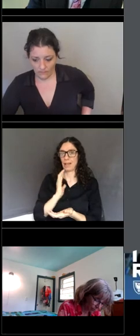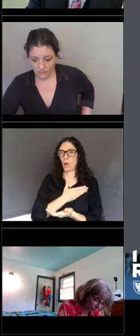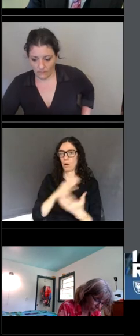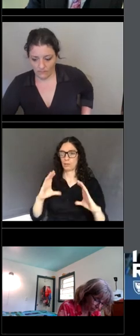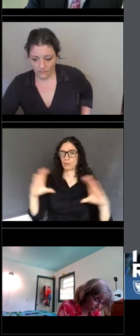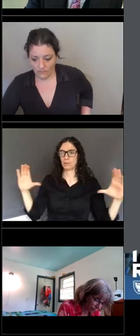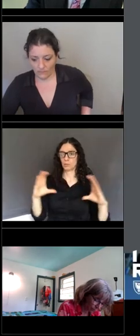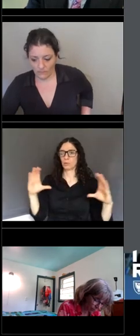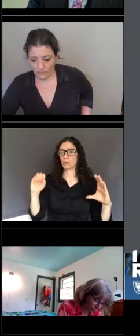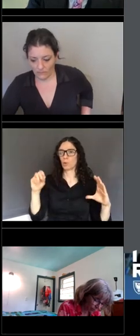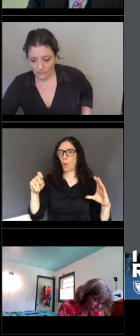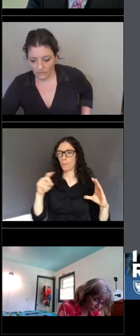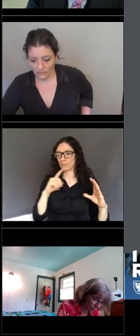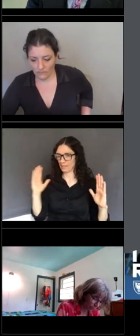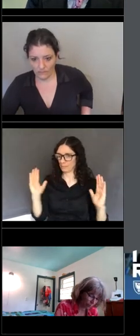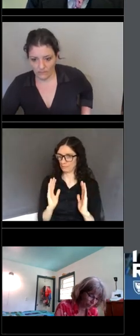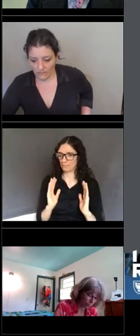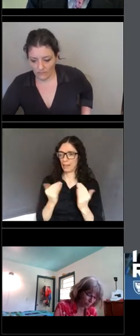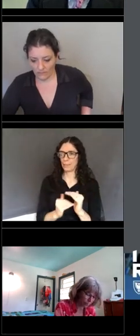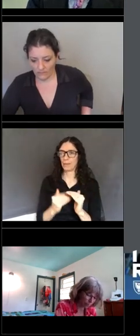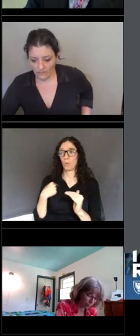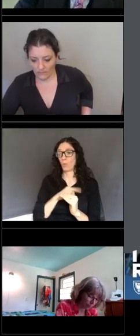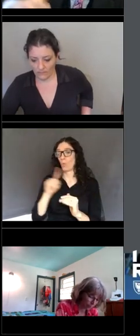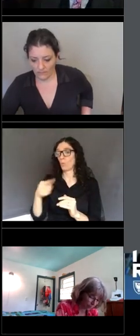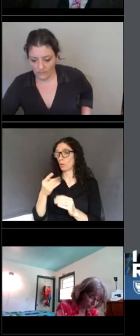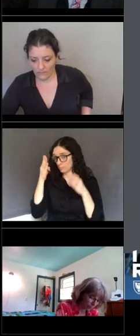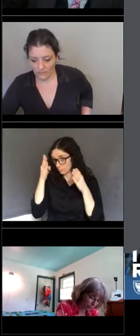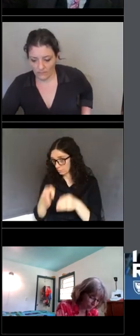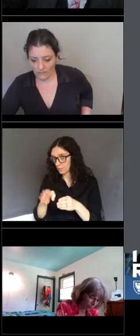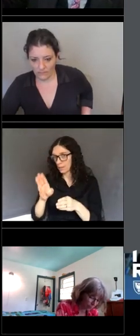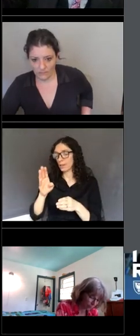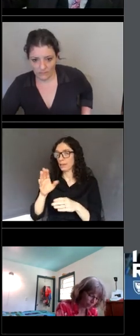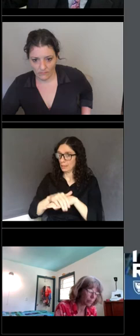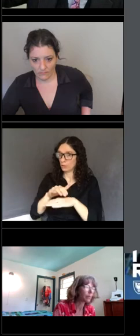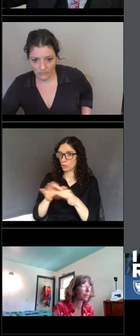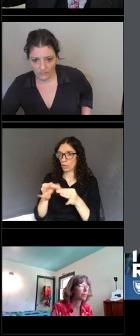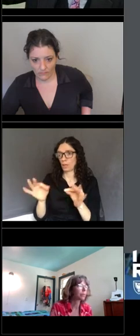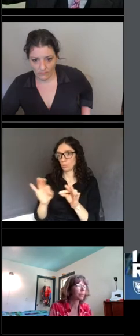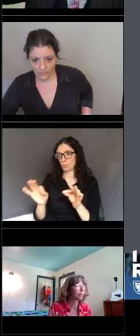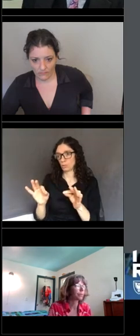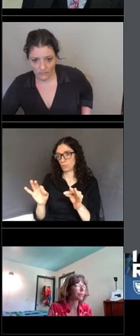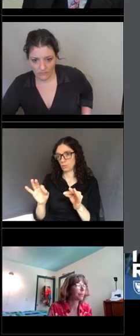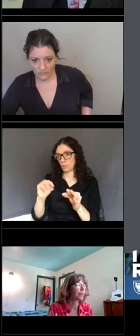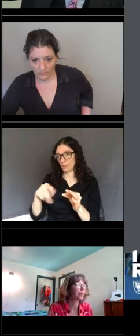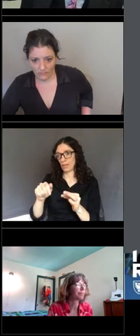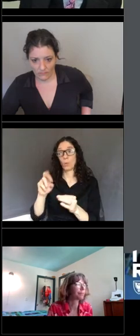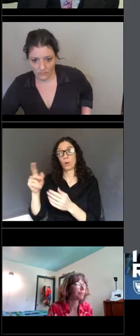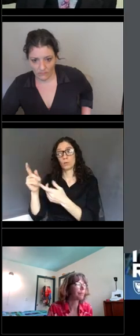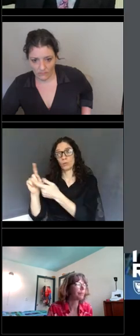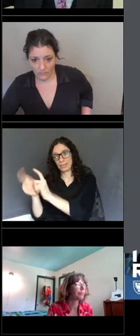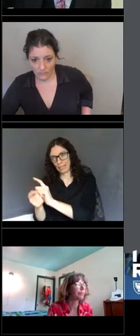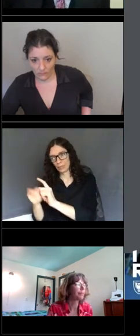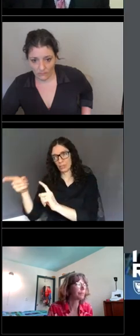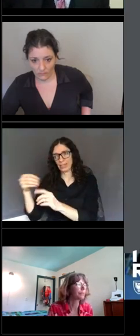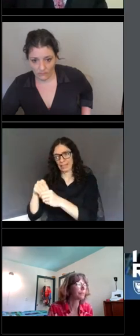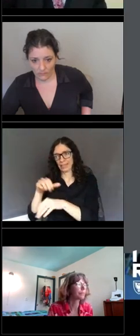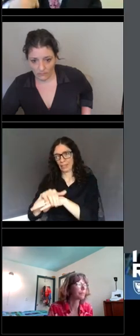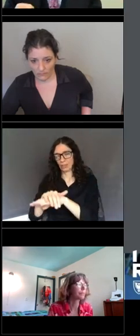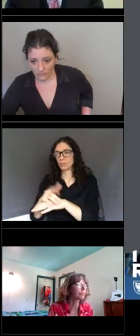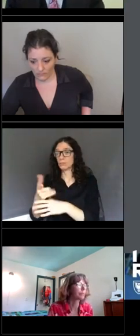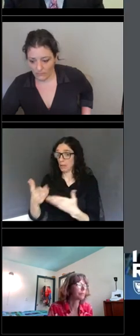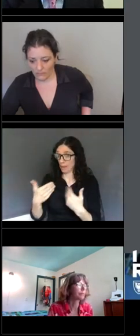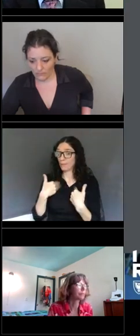language MPAs, or ones that translations, there is possible that there are actions that exist from blue water MPAs